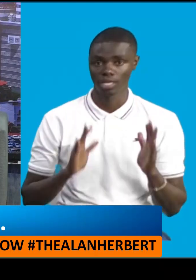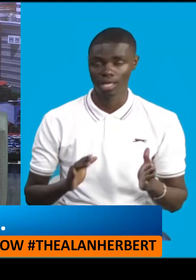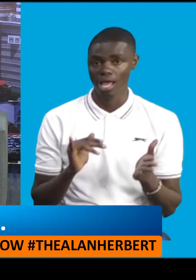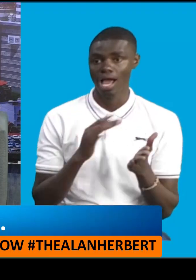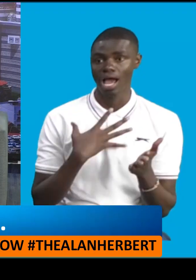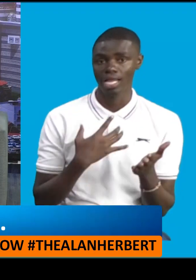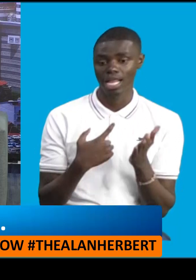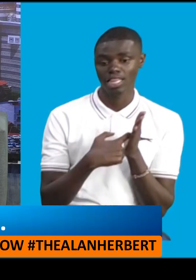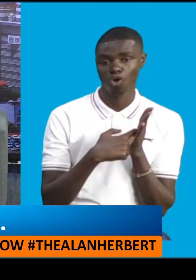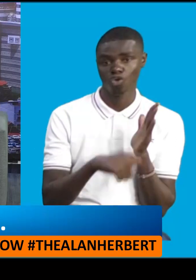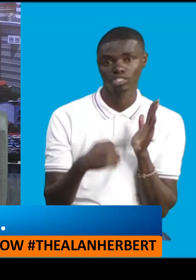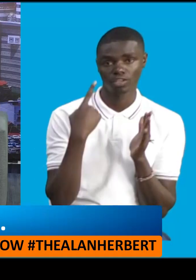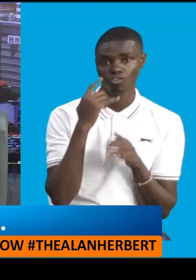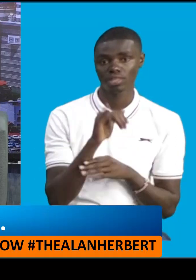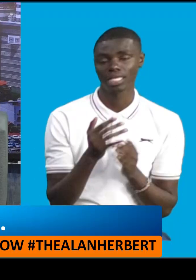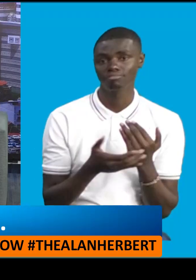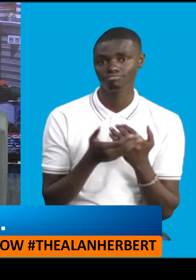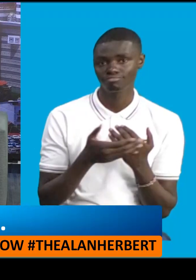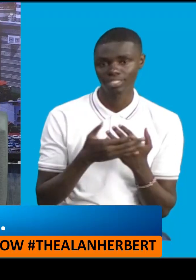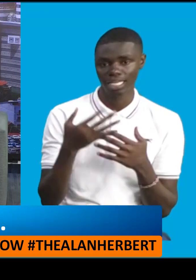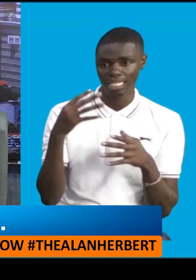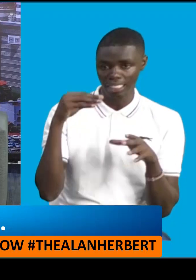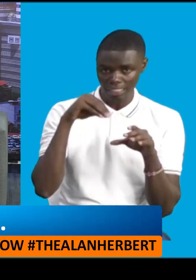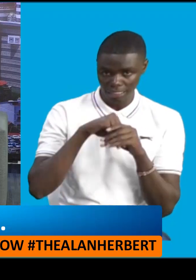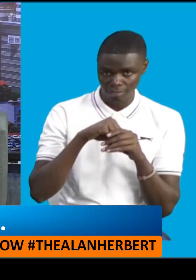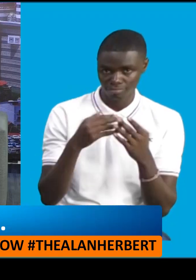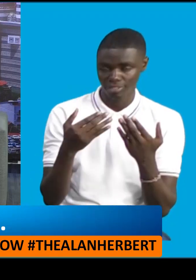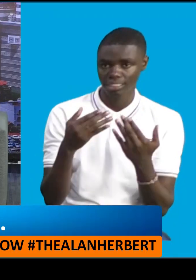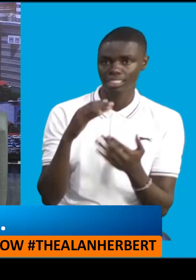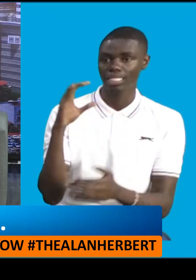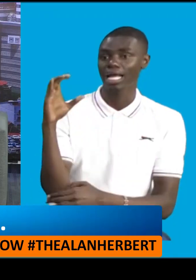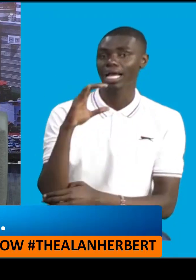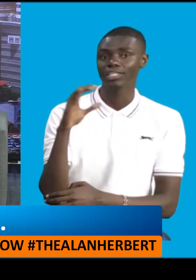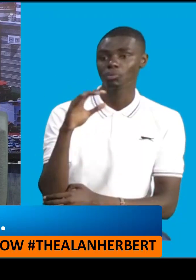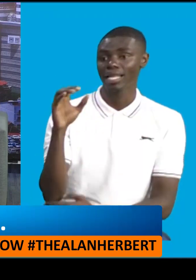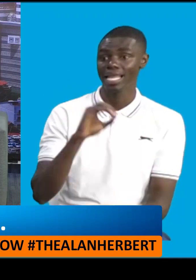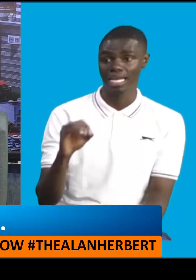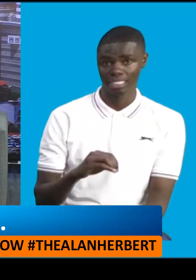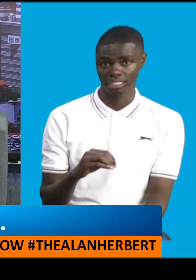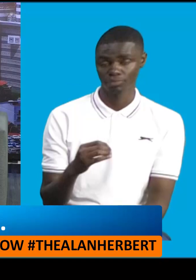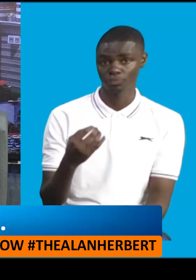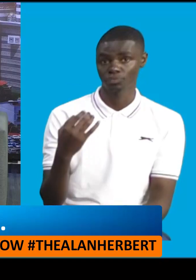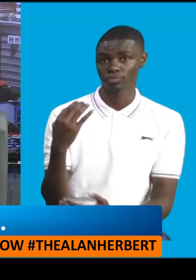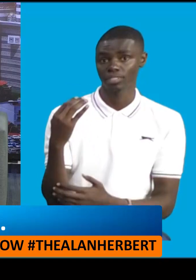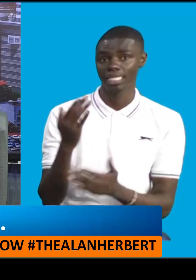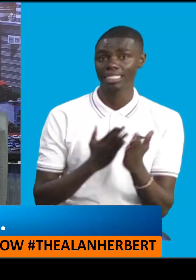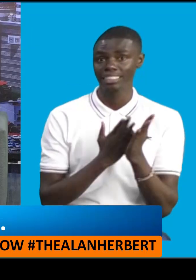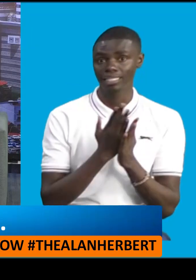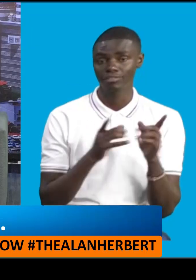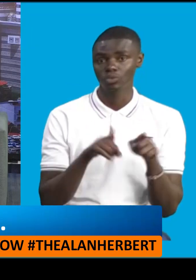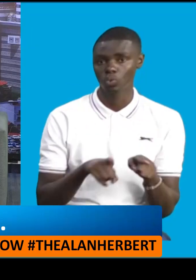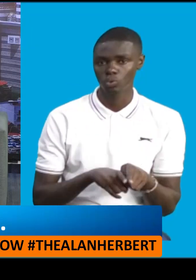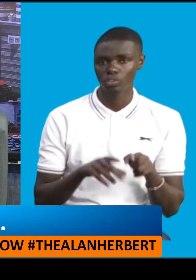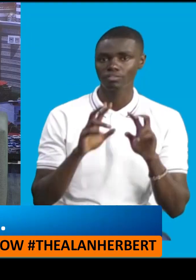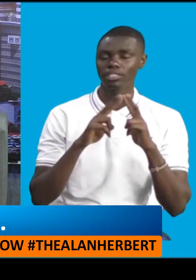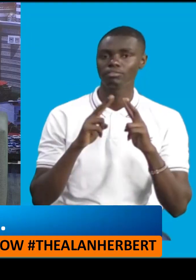and that the cost of that care is within what we call customary rates. And the cost, the